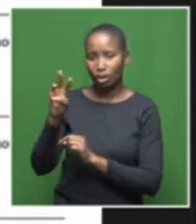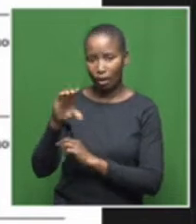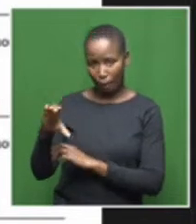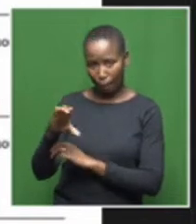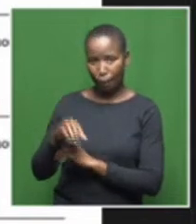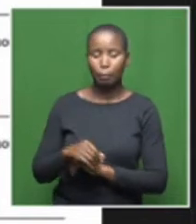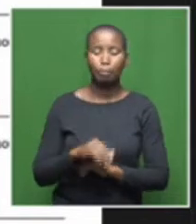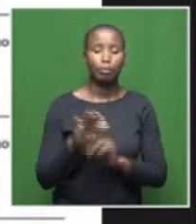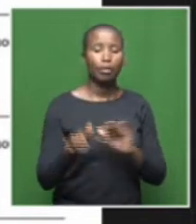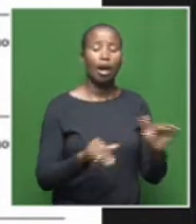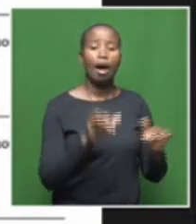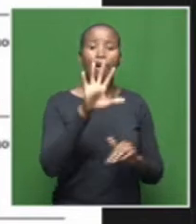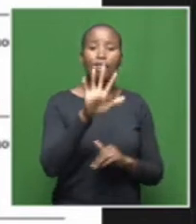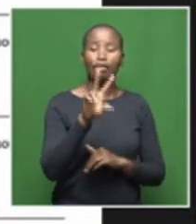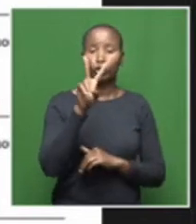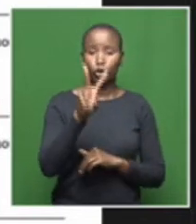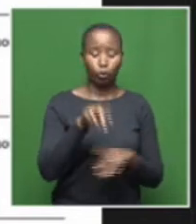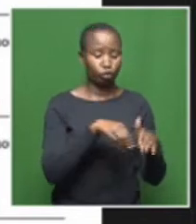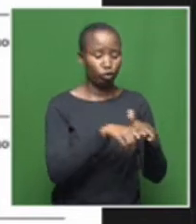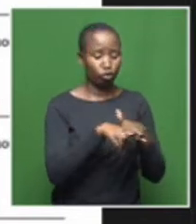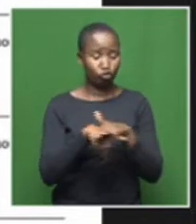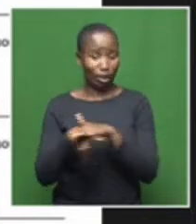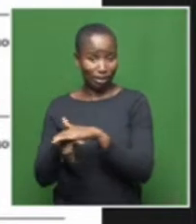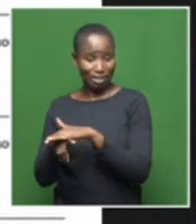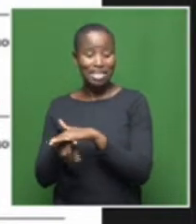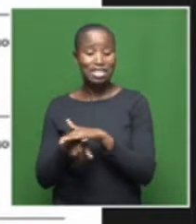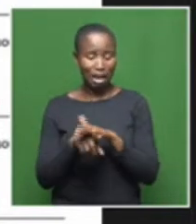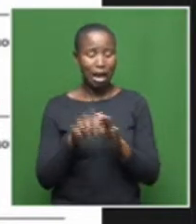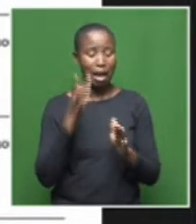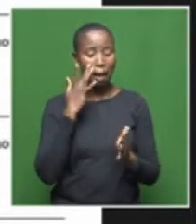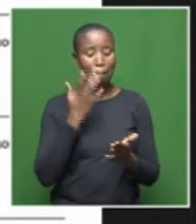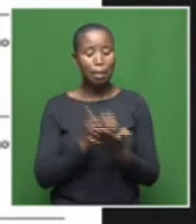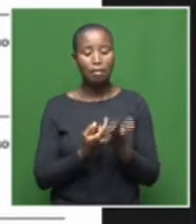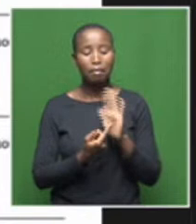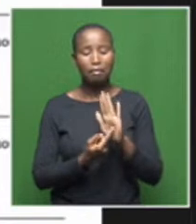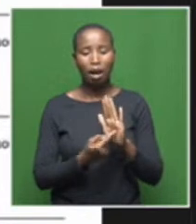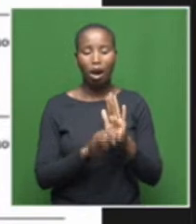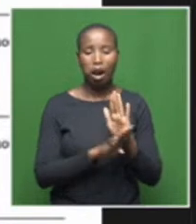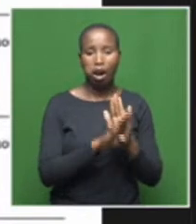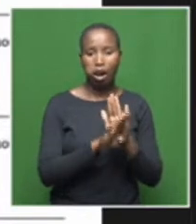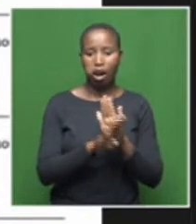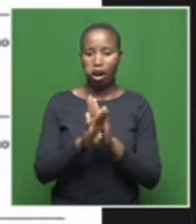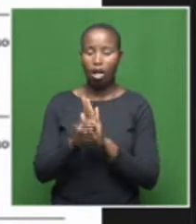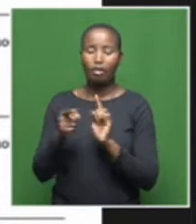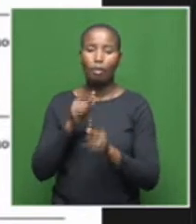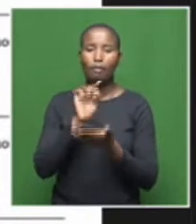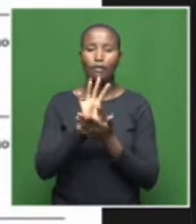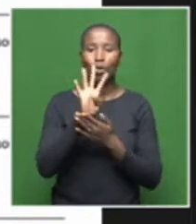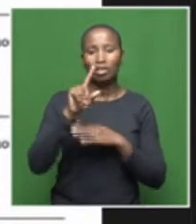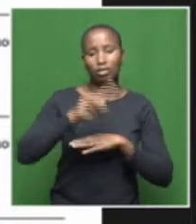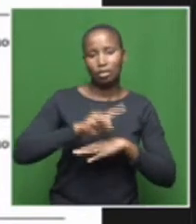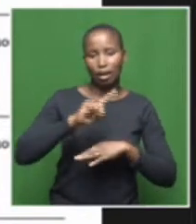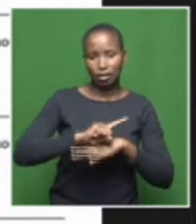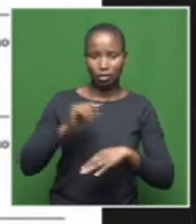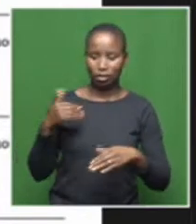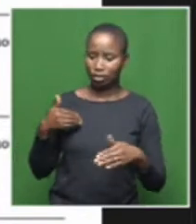52 districts have recorded increases in the last 14 days compared to 14 days earlier.